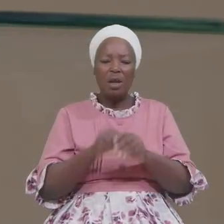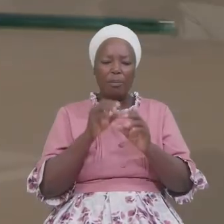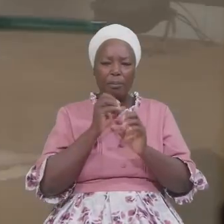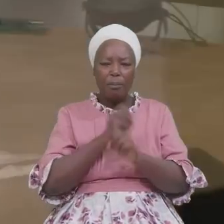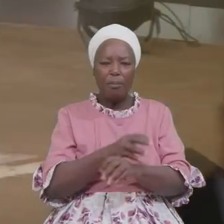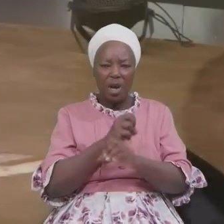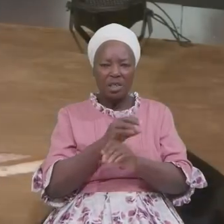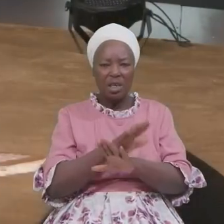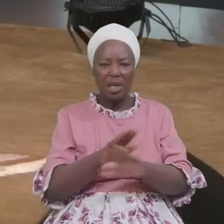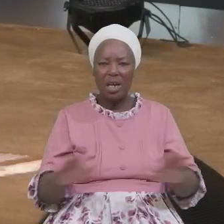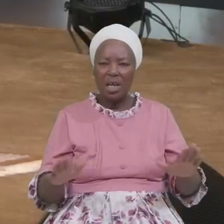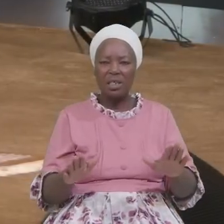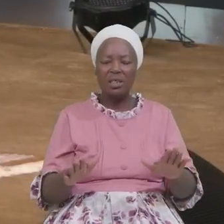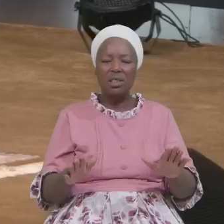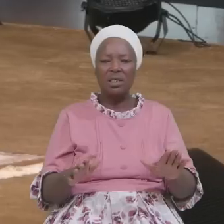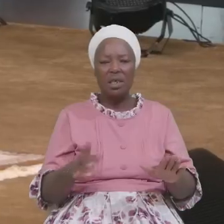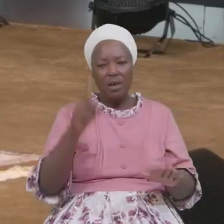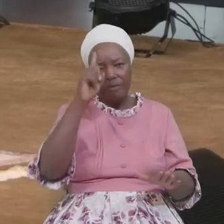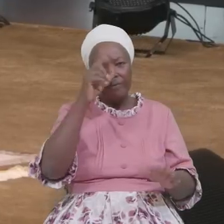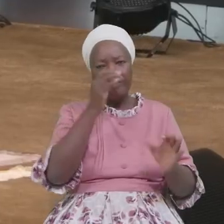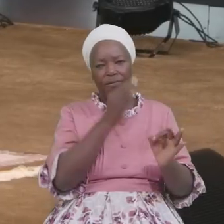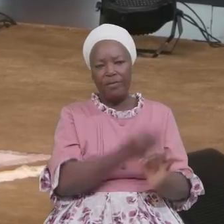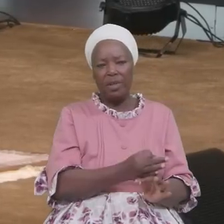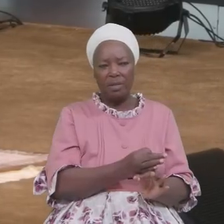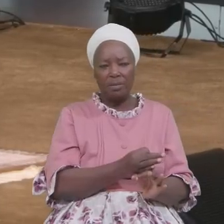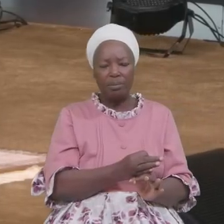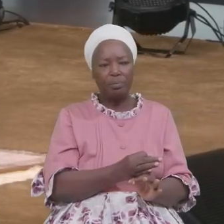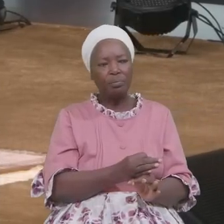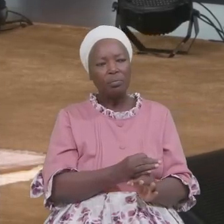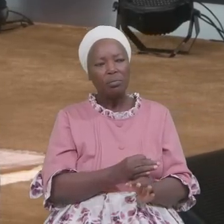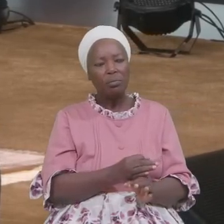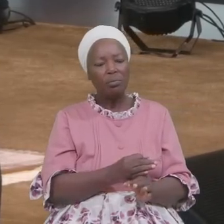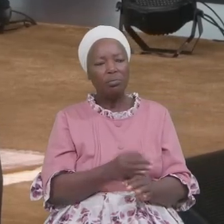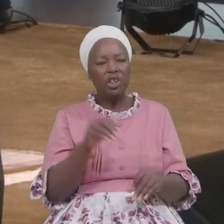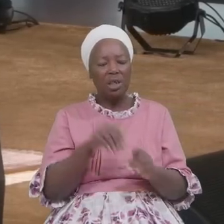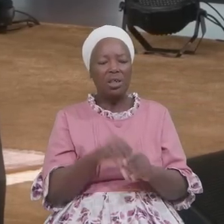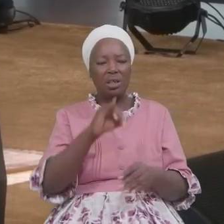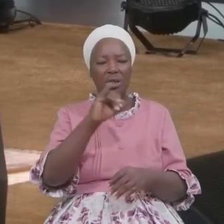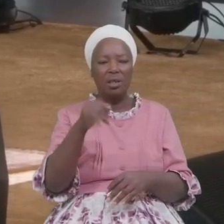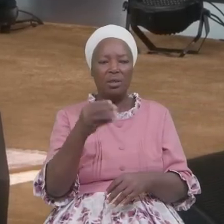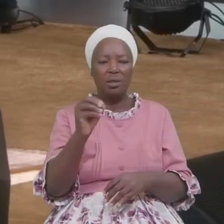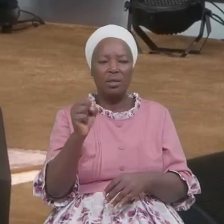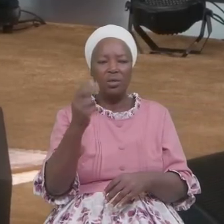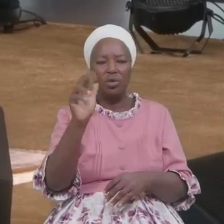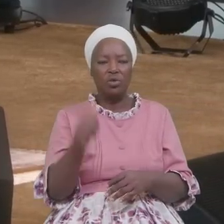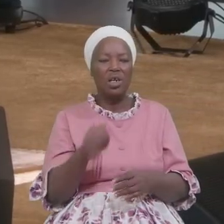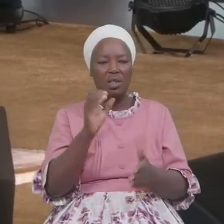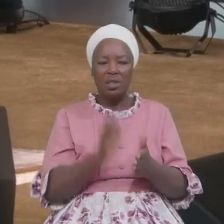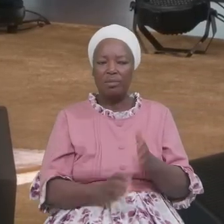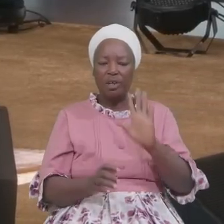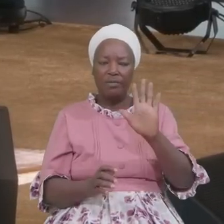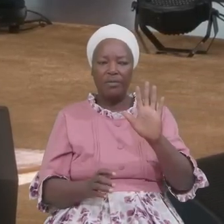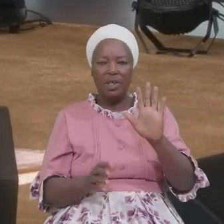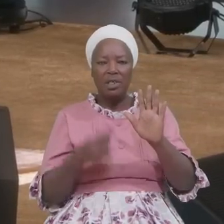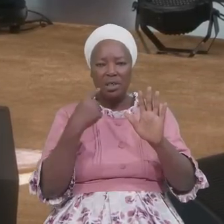faith. Matchless faith. It tells us in Joshua chapter 5. It said, Joshua to